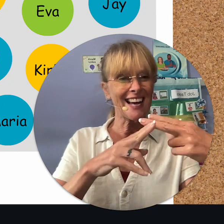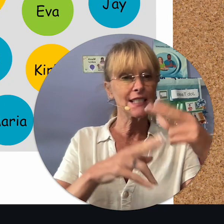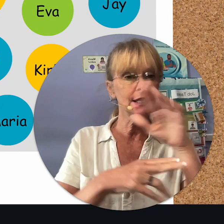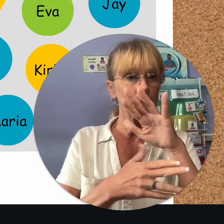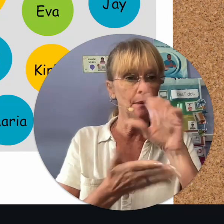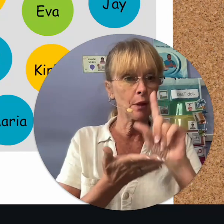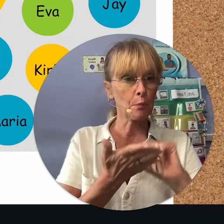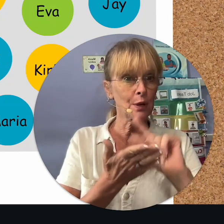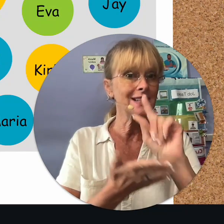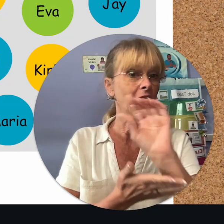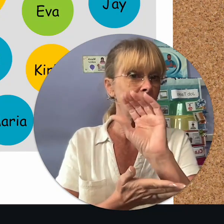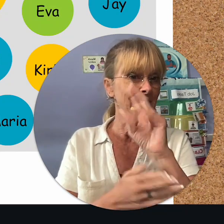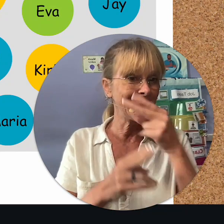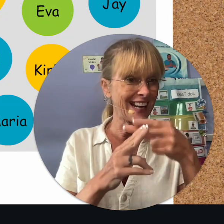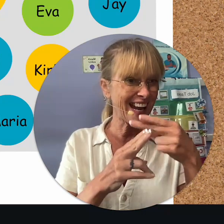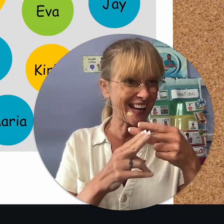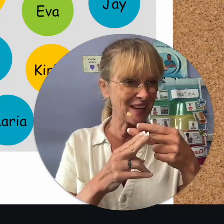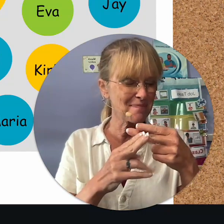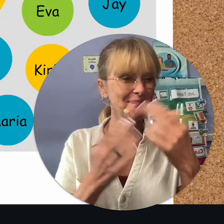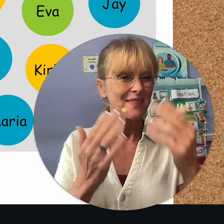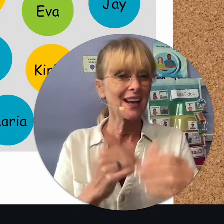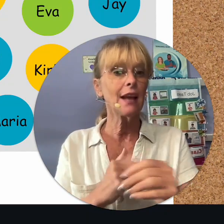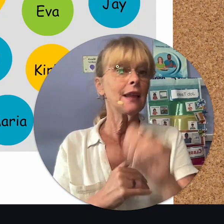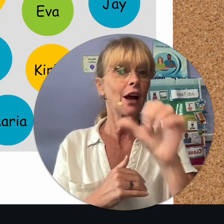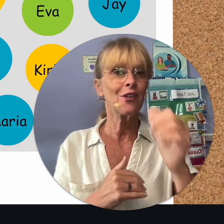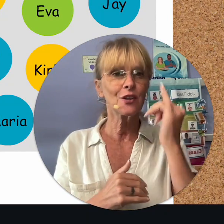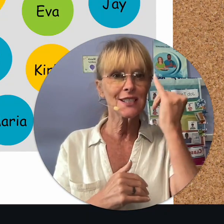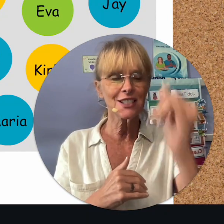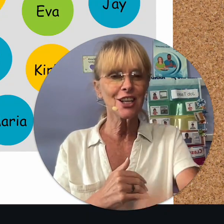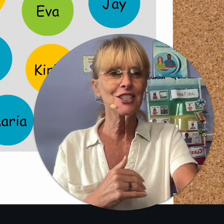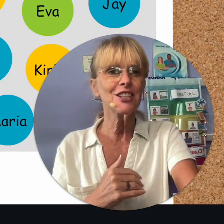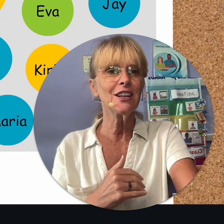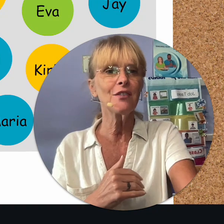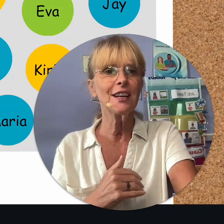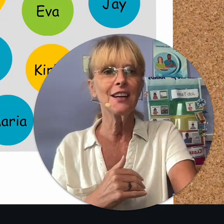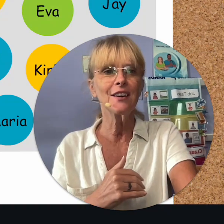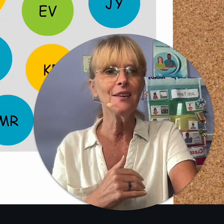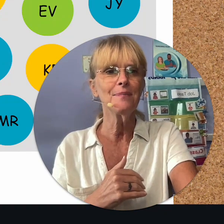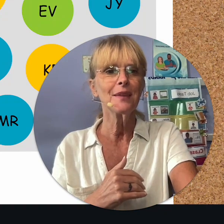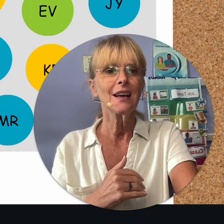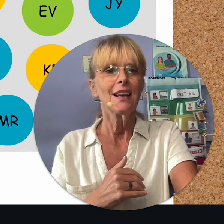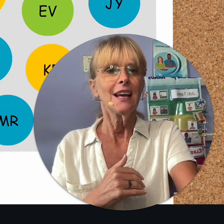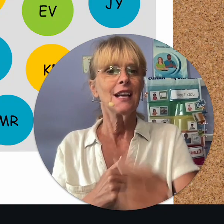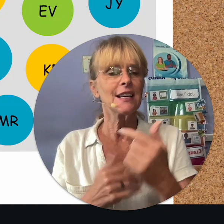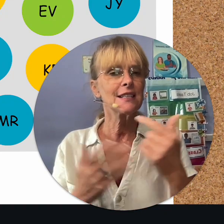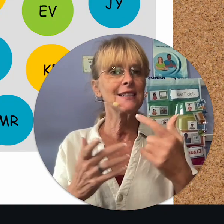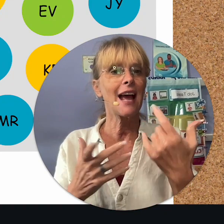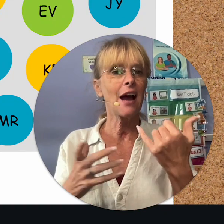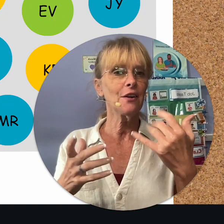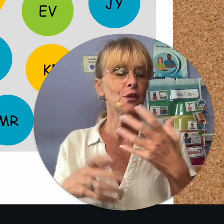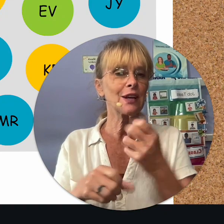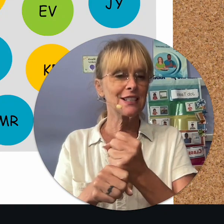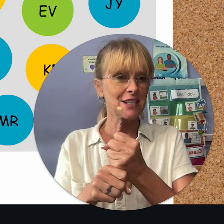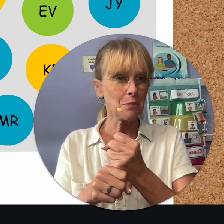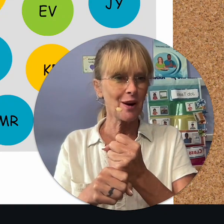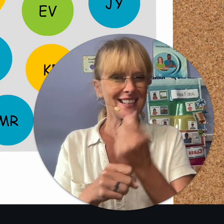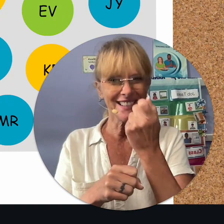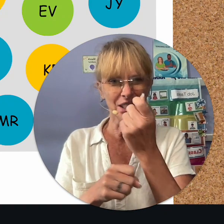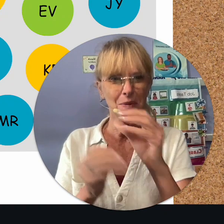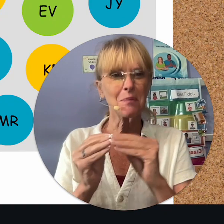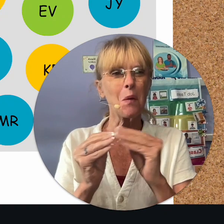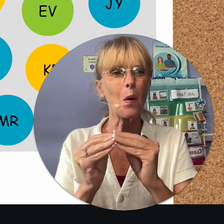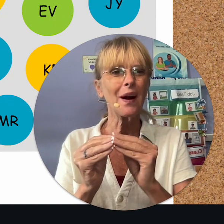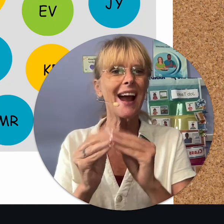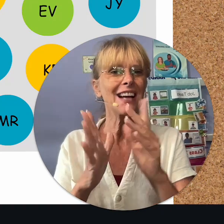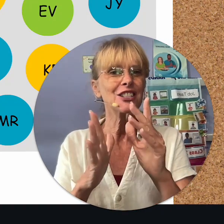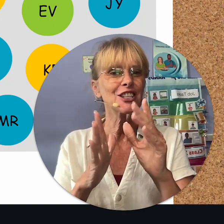well as the print of the name. Okay, the other suggestion over here is now you can summarize a little